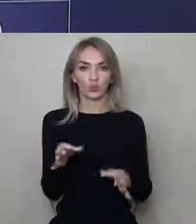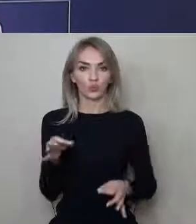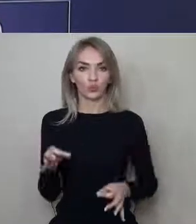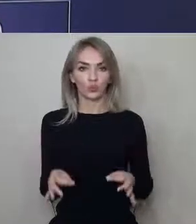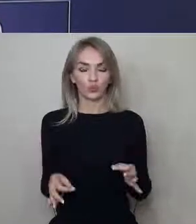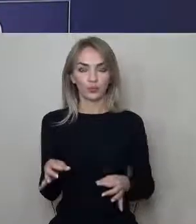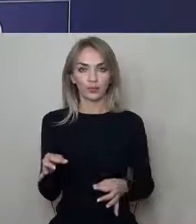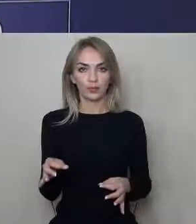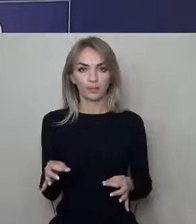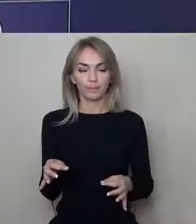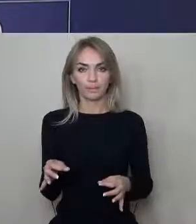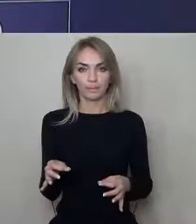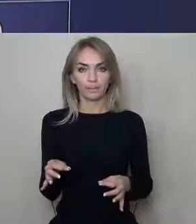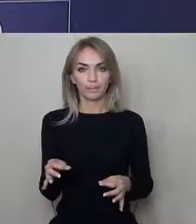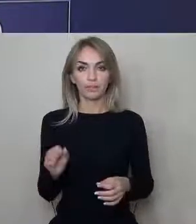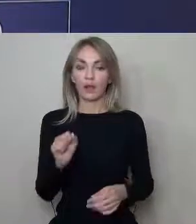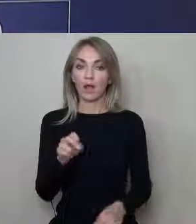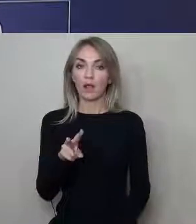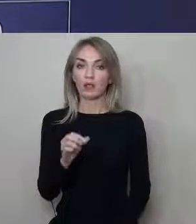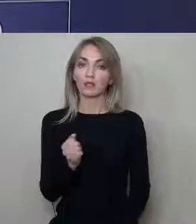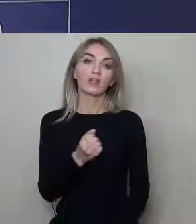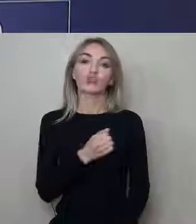so-called e-court.